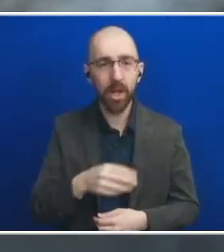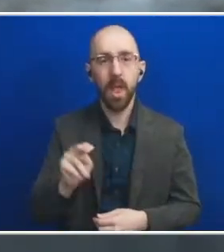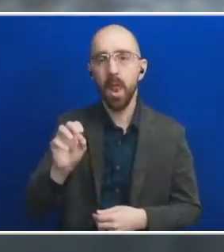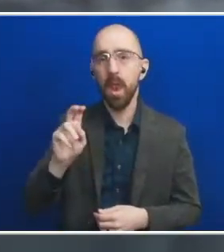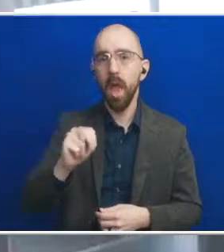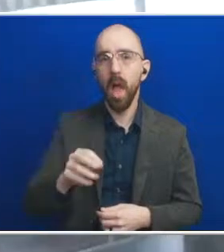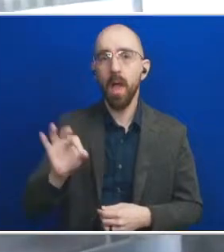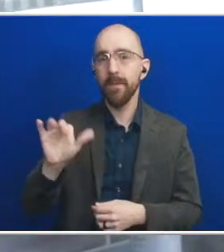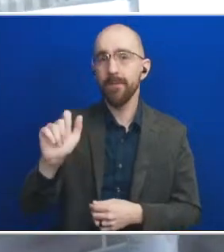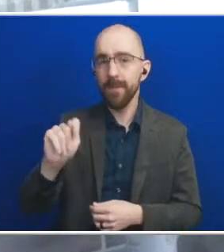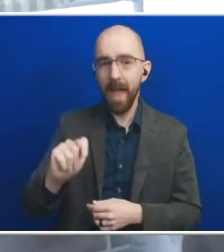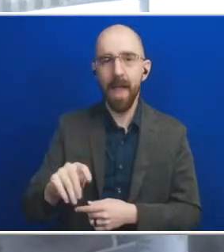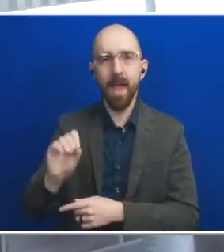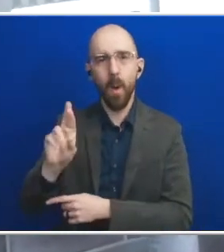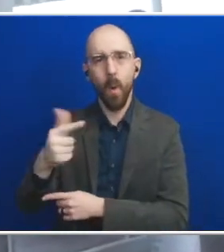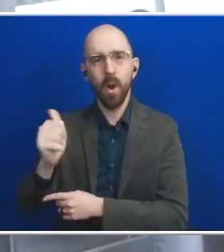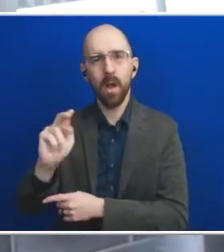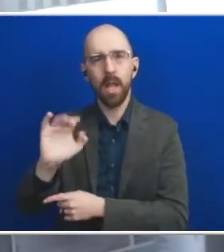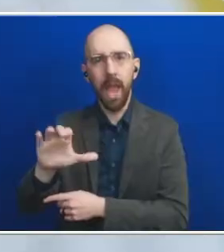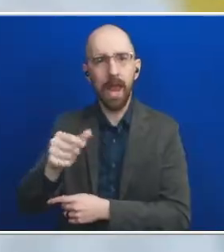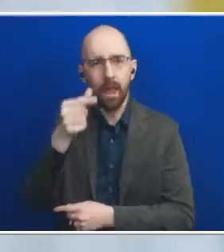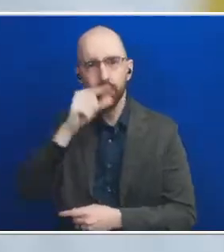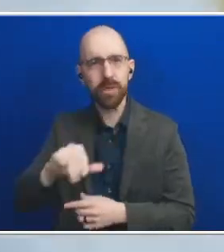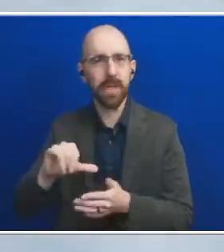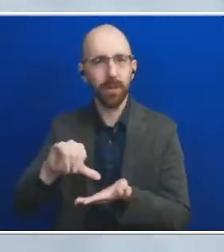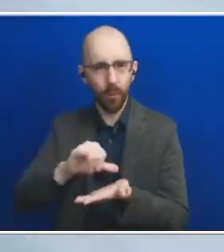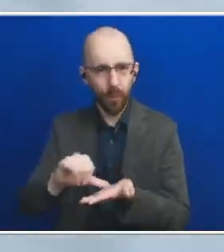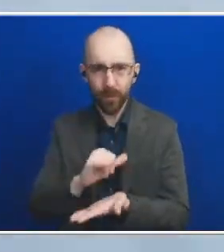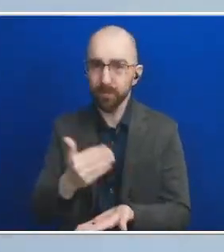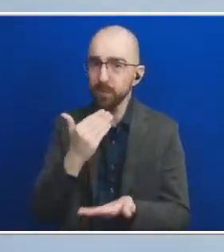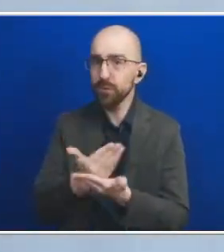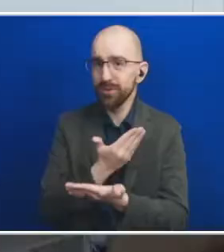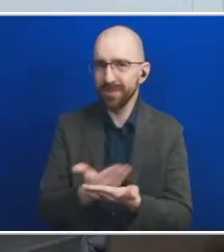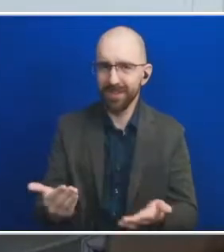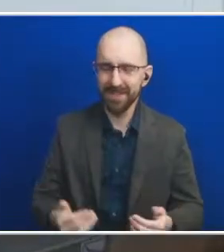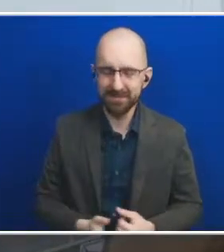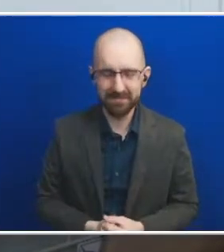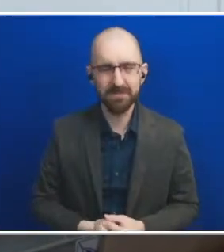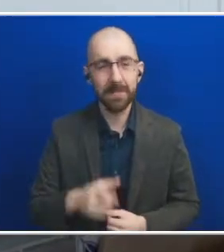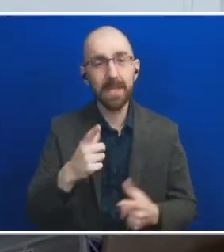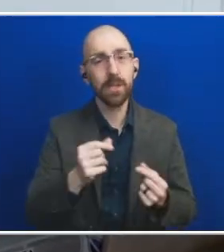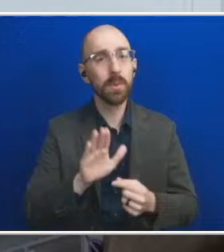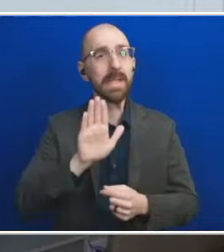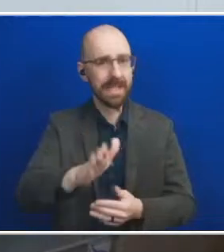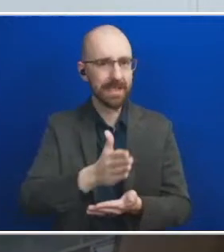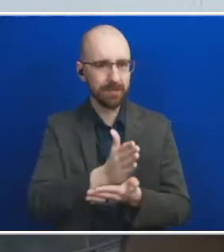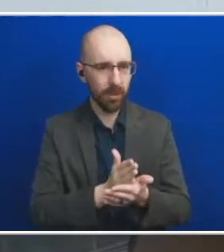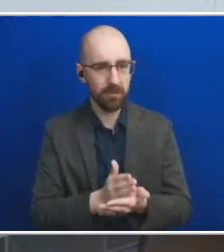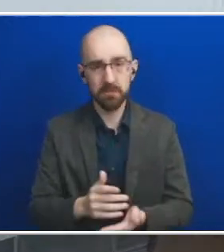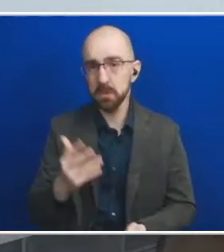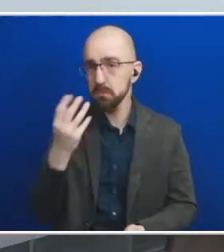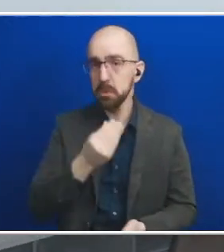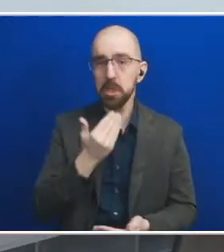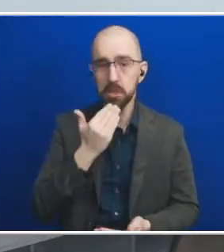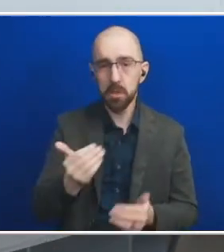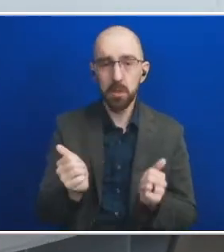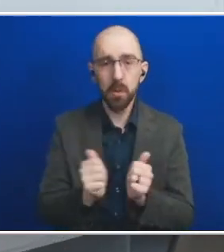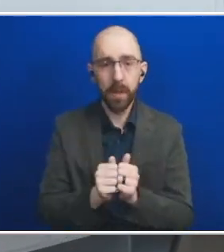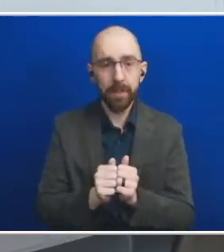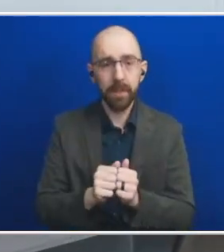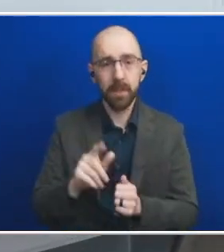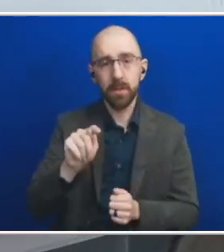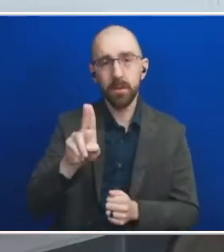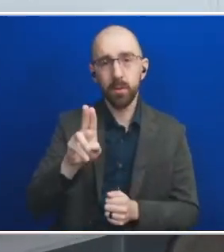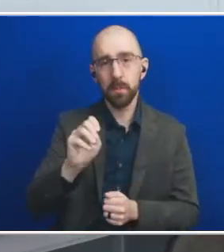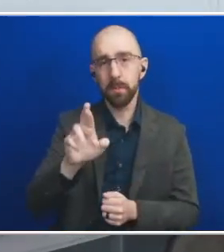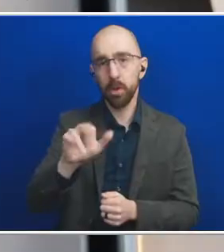Greek yogurt. Good stuff. Jackson is doing his part, It's actually pretty good with the turmeric in there. feeding his